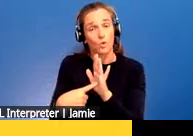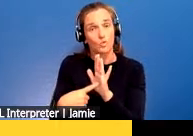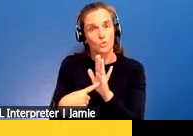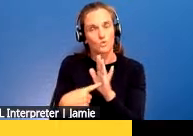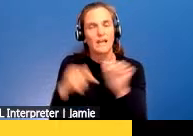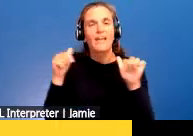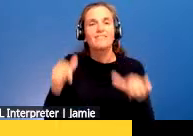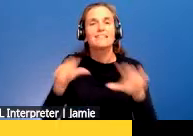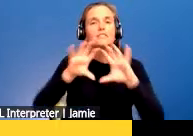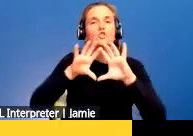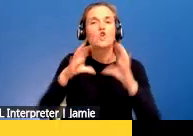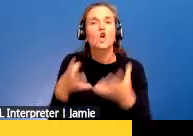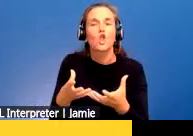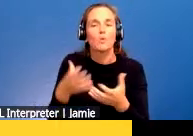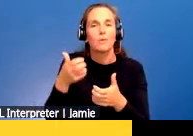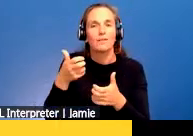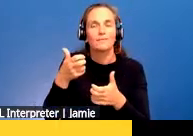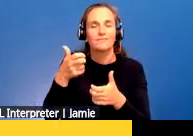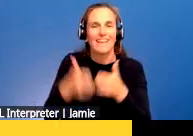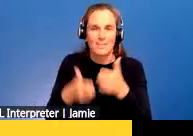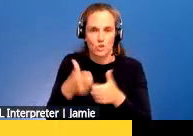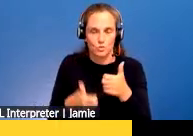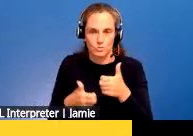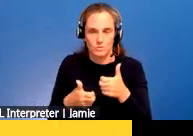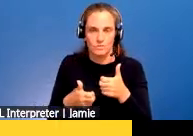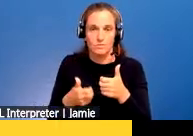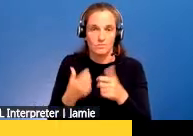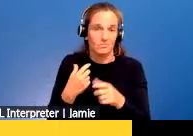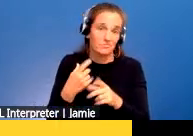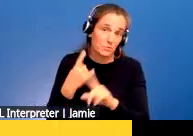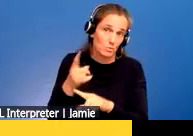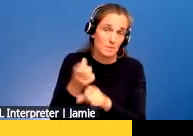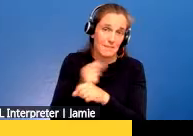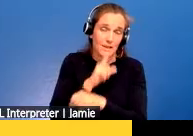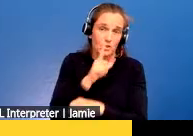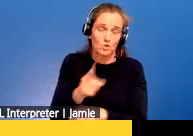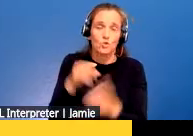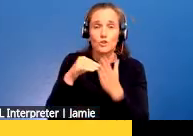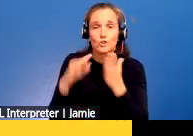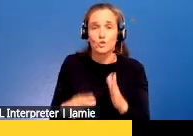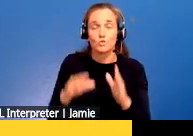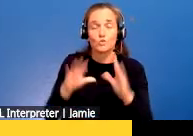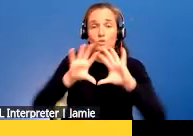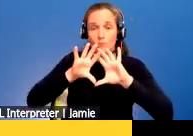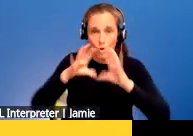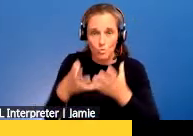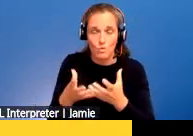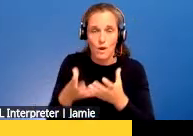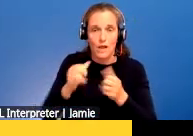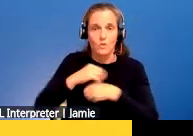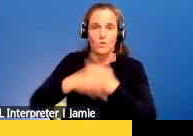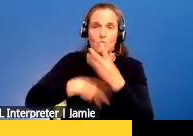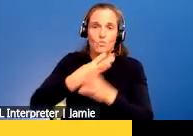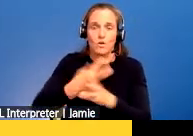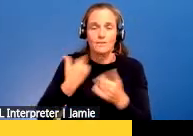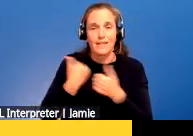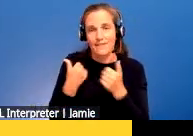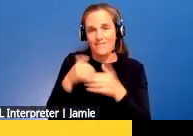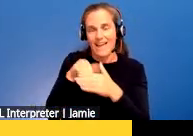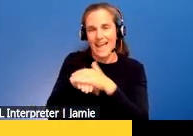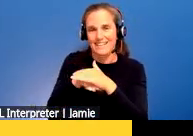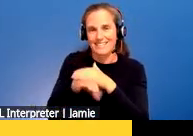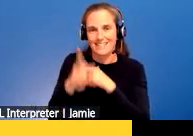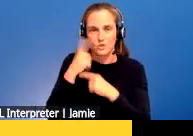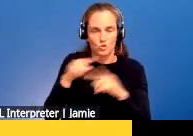global issue in terms of making sure that students around the globe are getting access to the resources that they need. And there